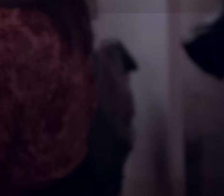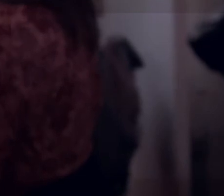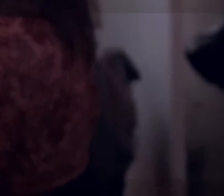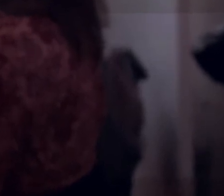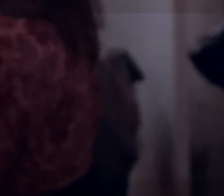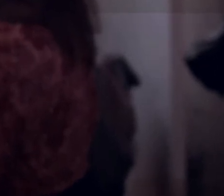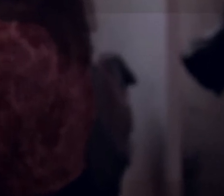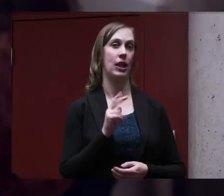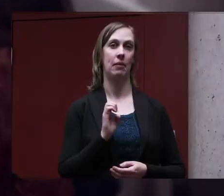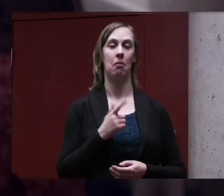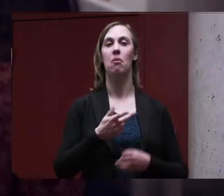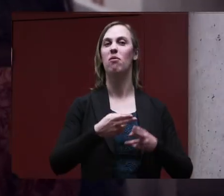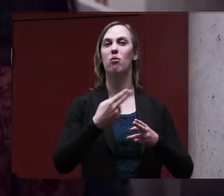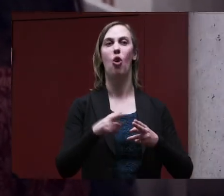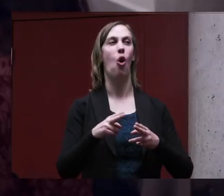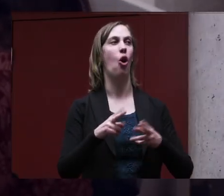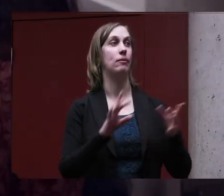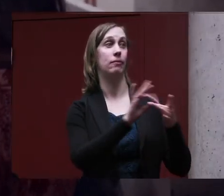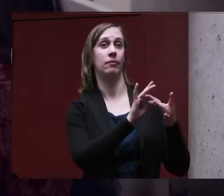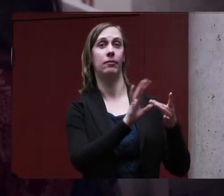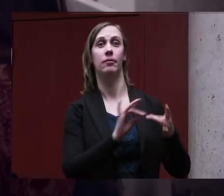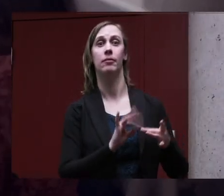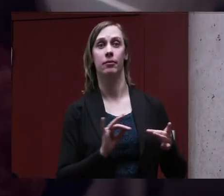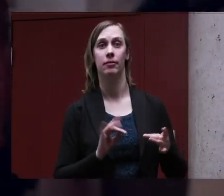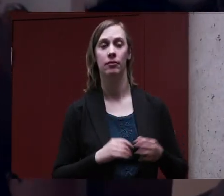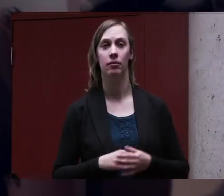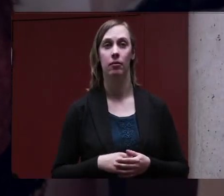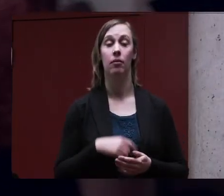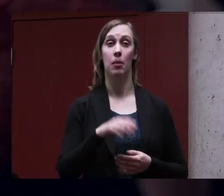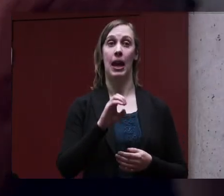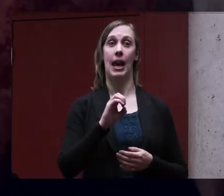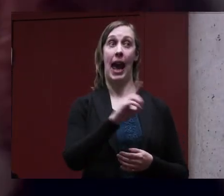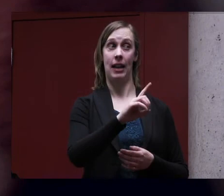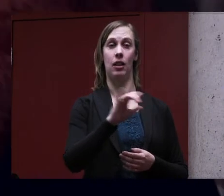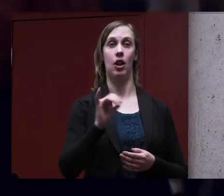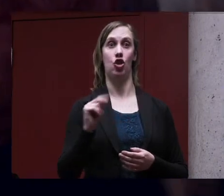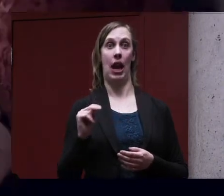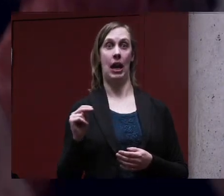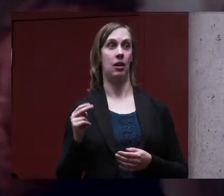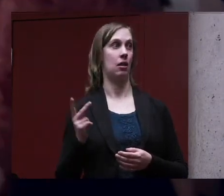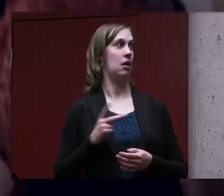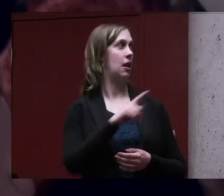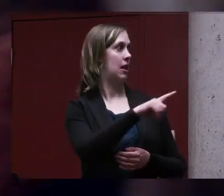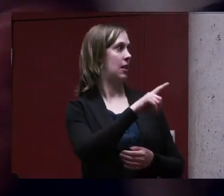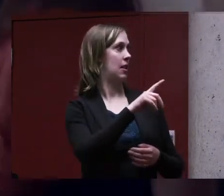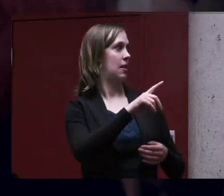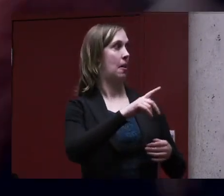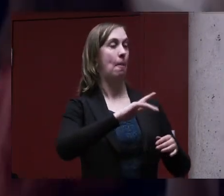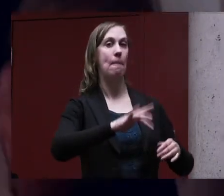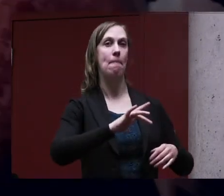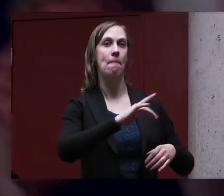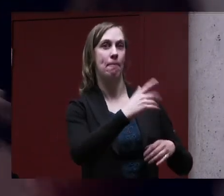Just to, I guess, briefly follow up, we are actually working with Ed and Jen as Harry, well. can you speak up? A lot of people